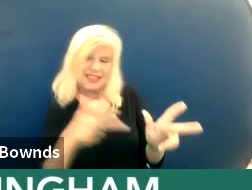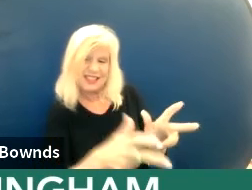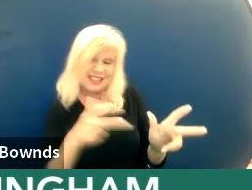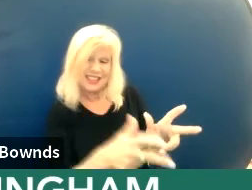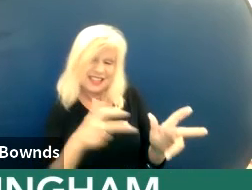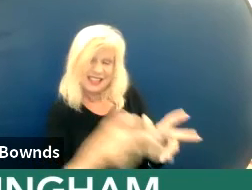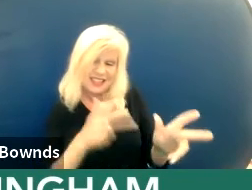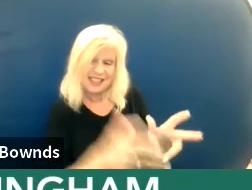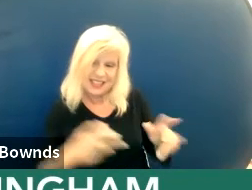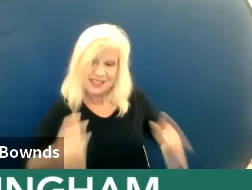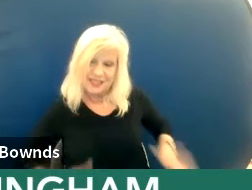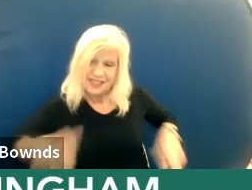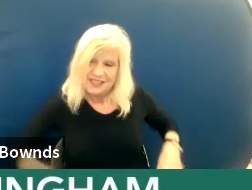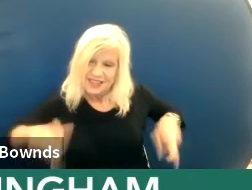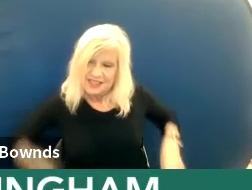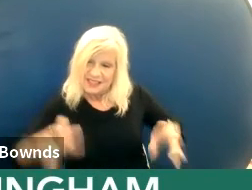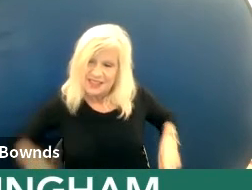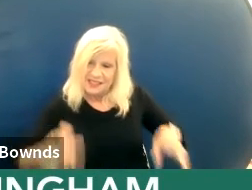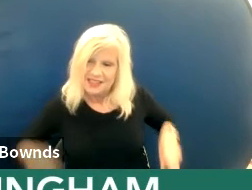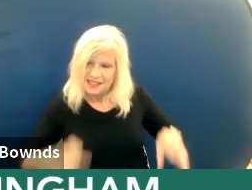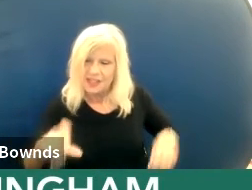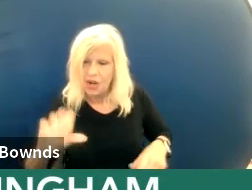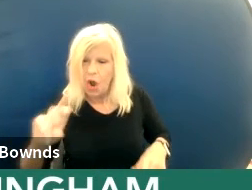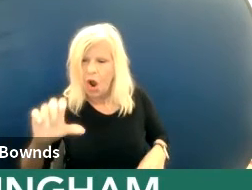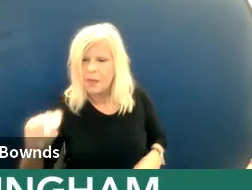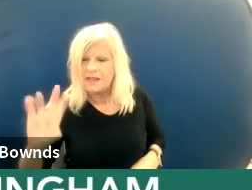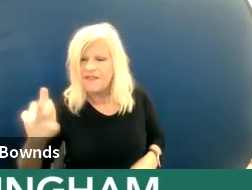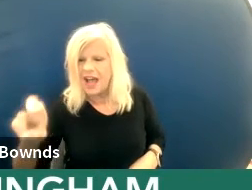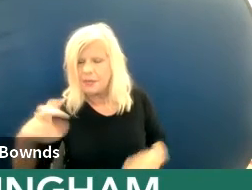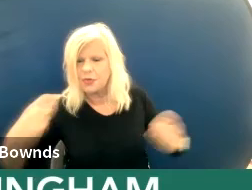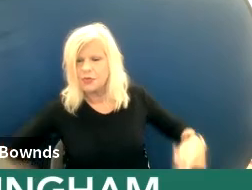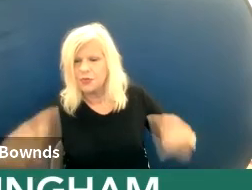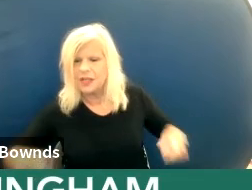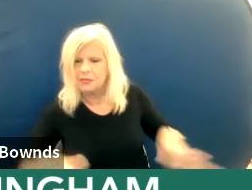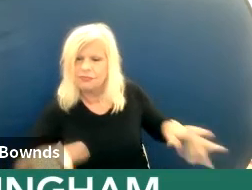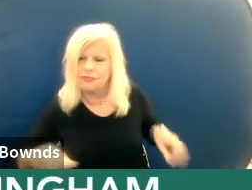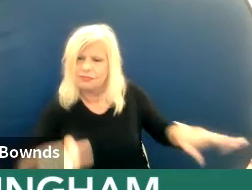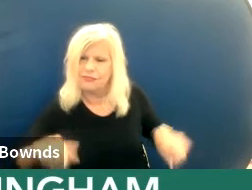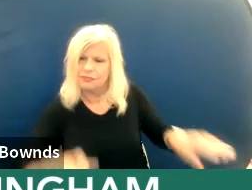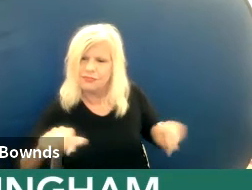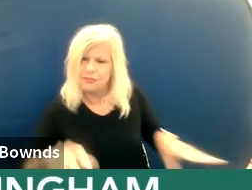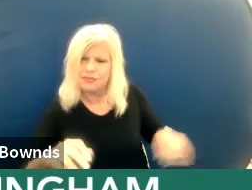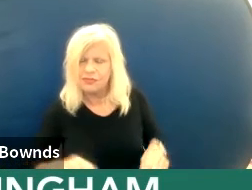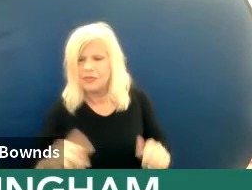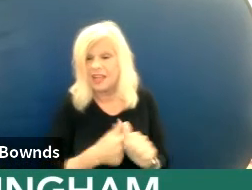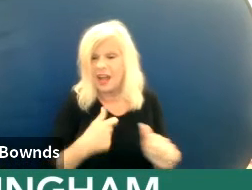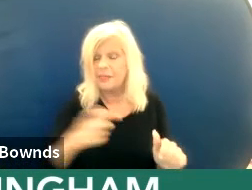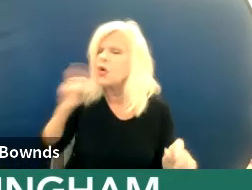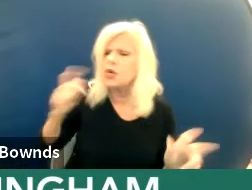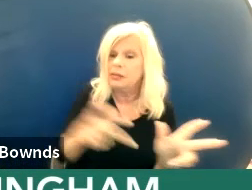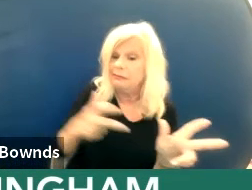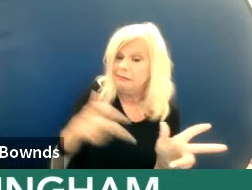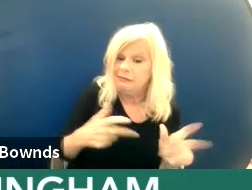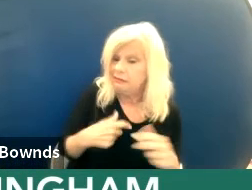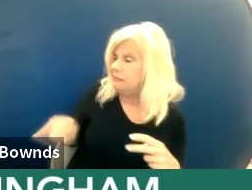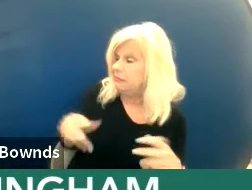their carbon fiber rims as technology had advanced so much at this particular event. And I wondered, are they going to catch